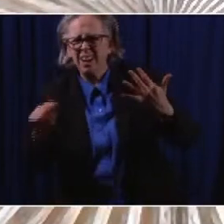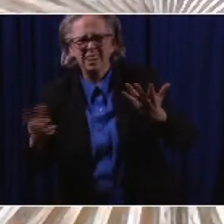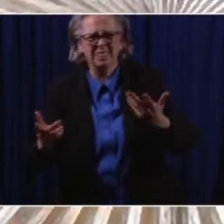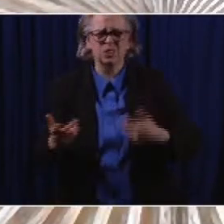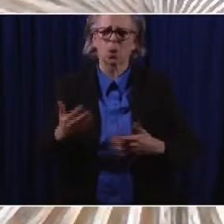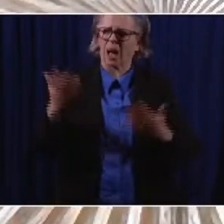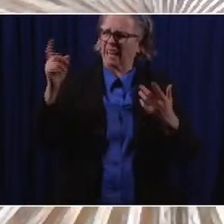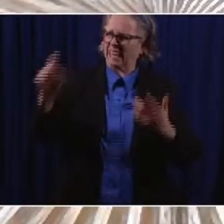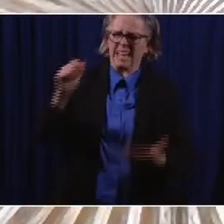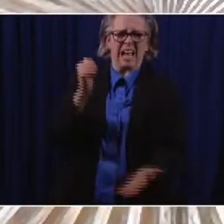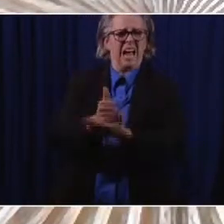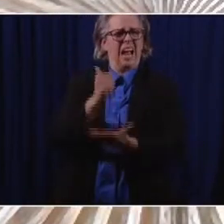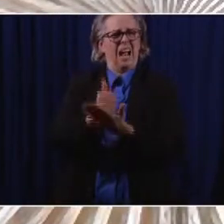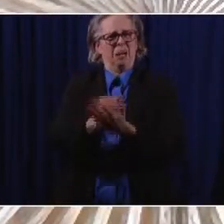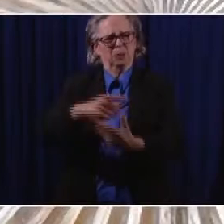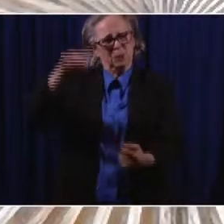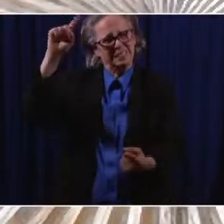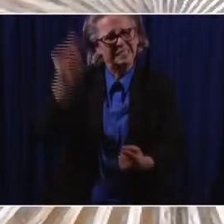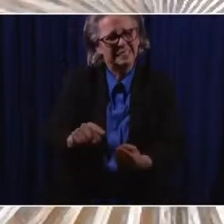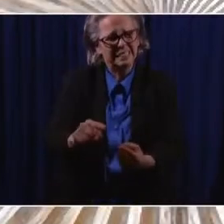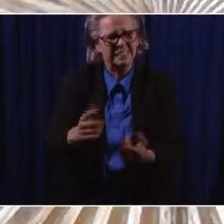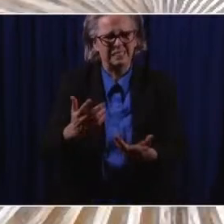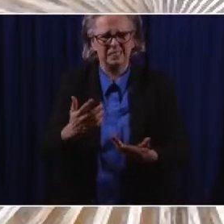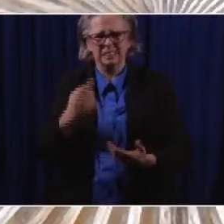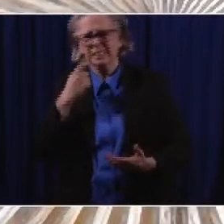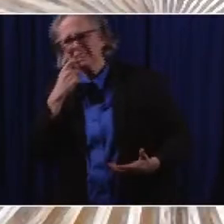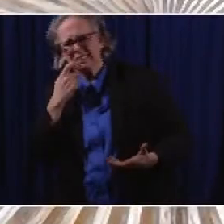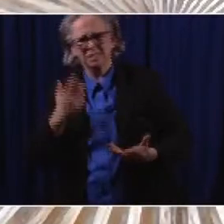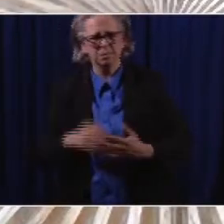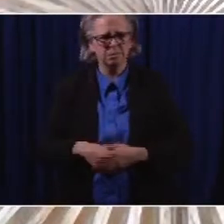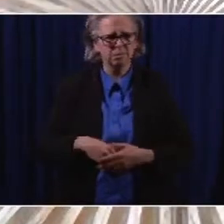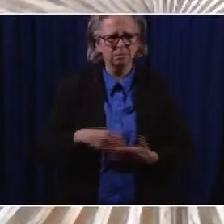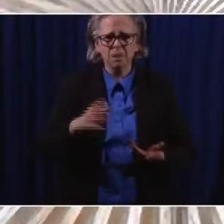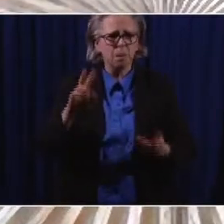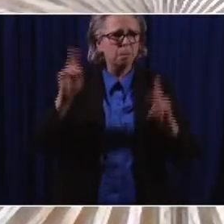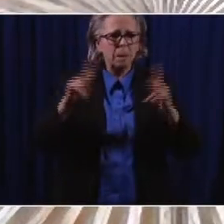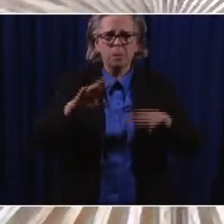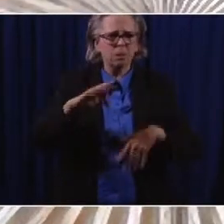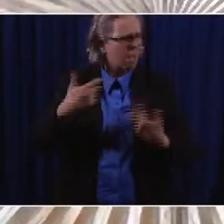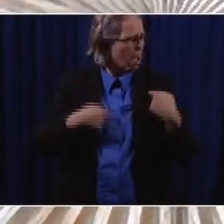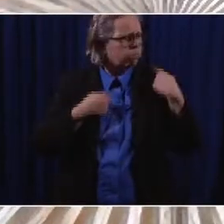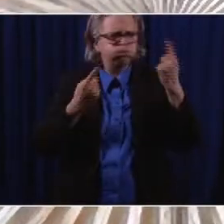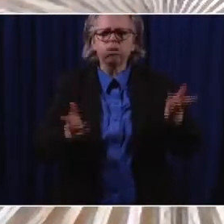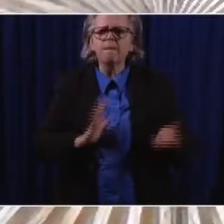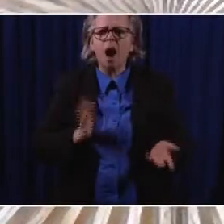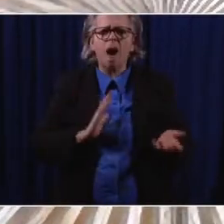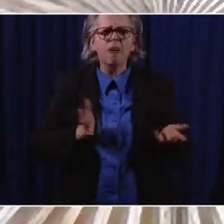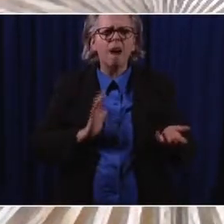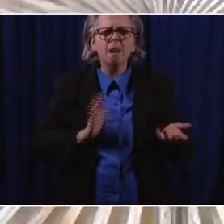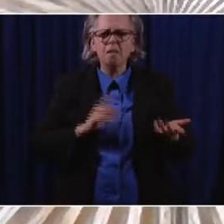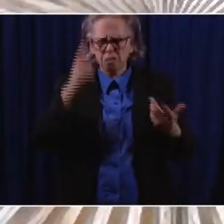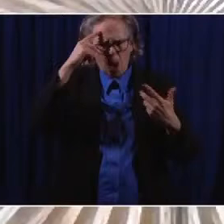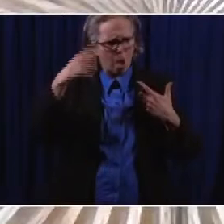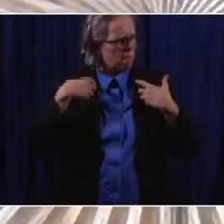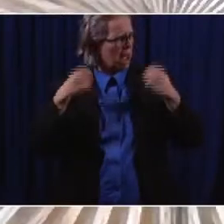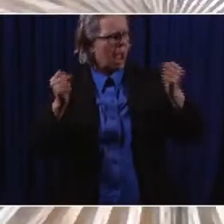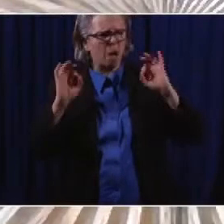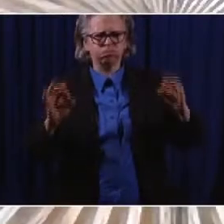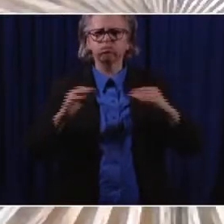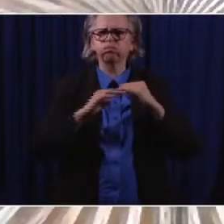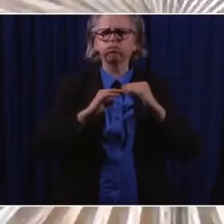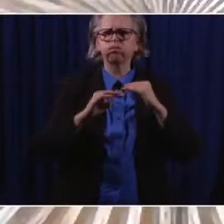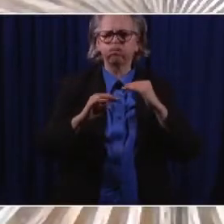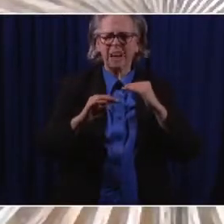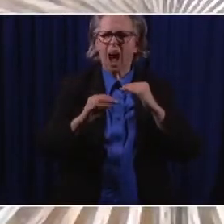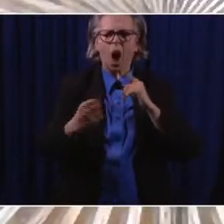worry about mental health or other issues like stress and anxiety are starting to have feelings and symptoms